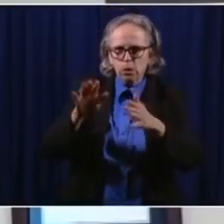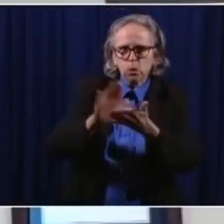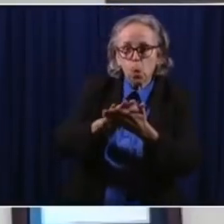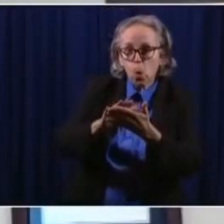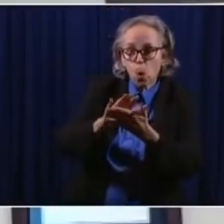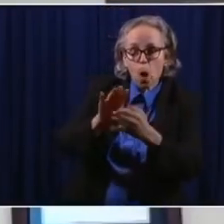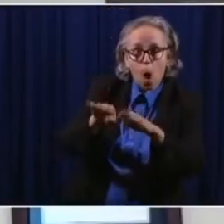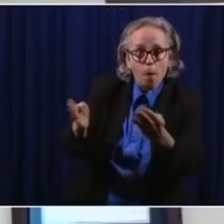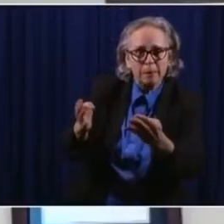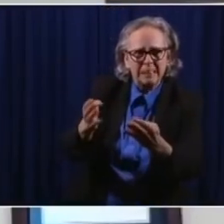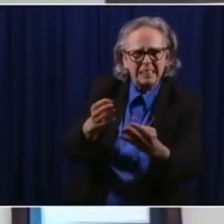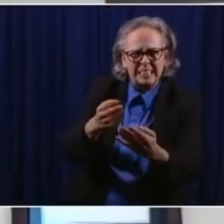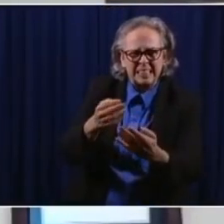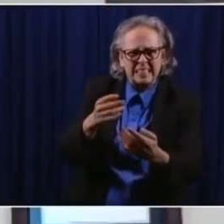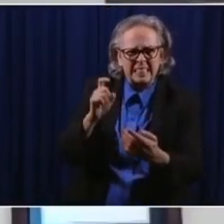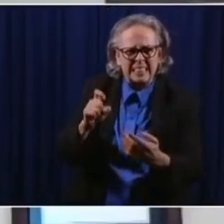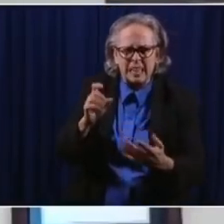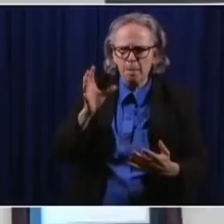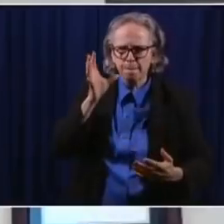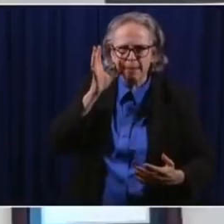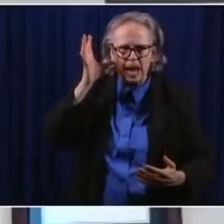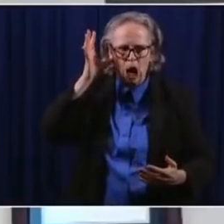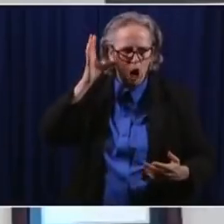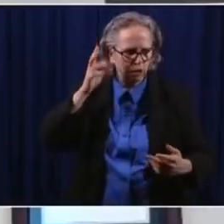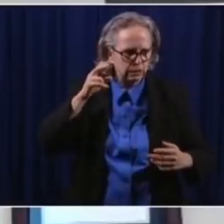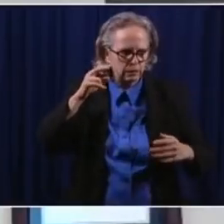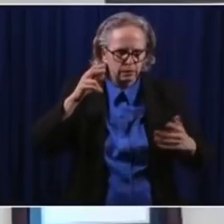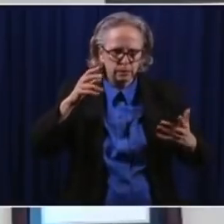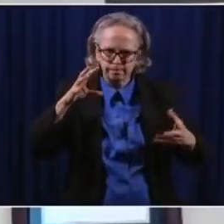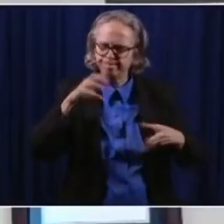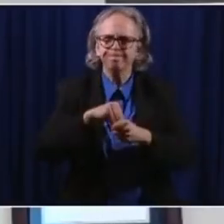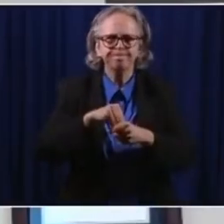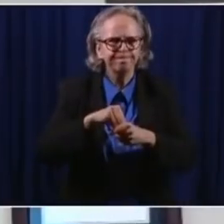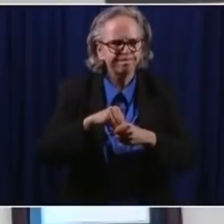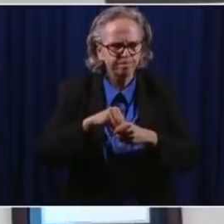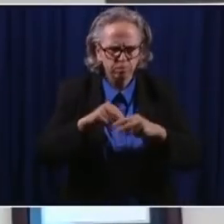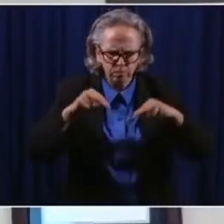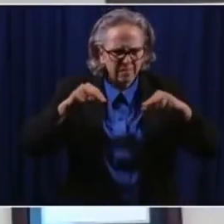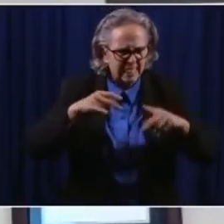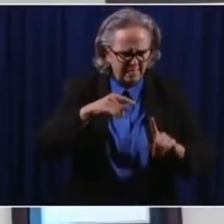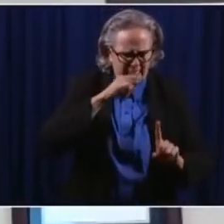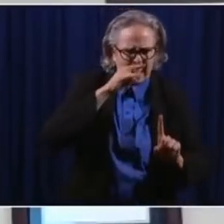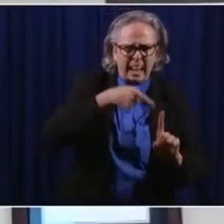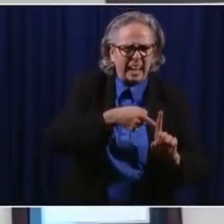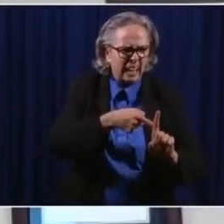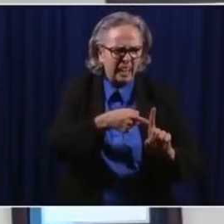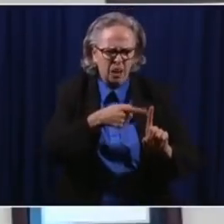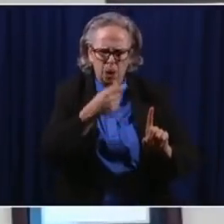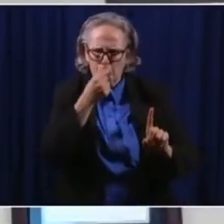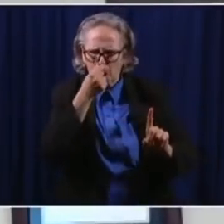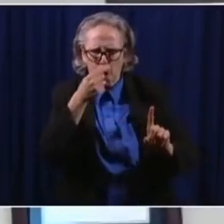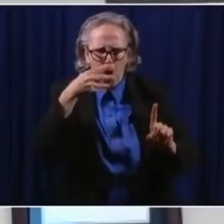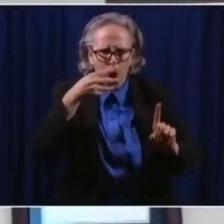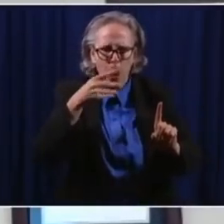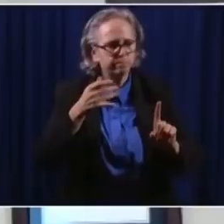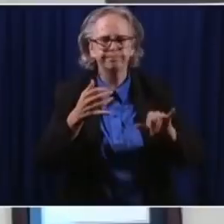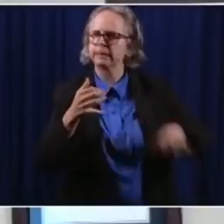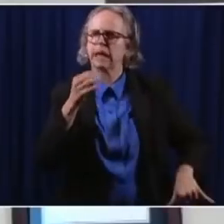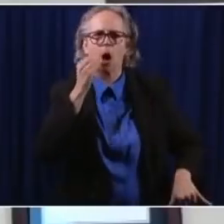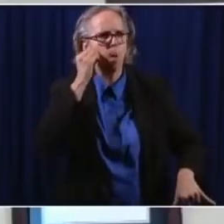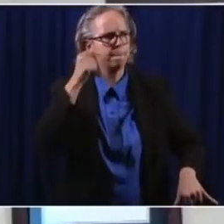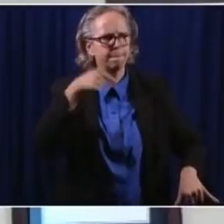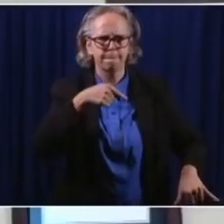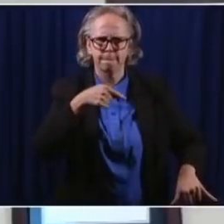be willing to kind of step in and keep kids home and keep their friends away while we try to contain the virus.